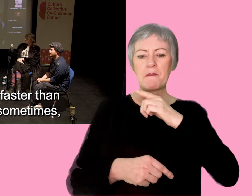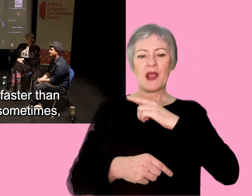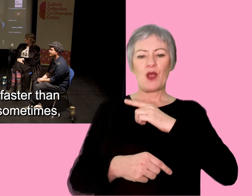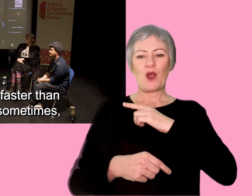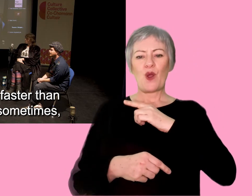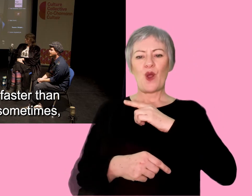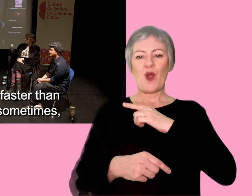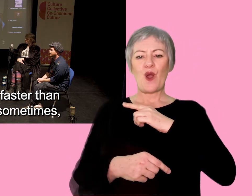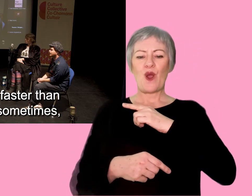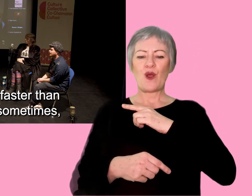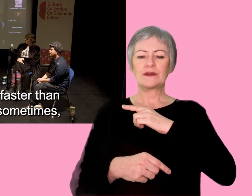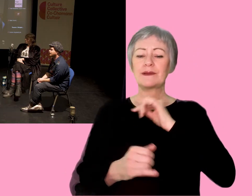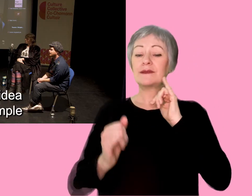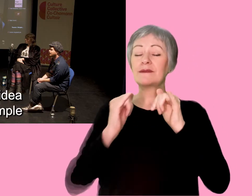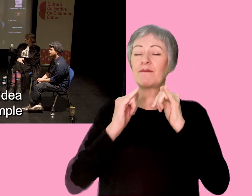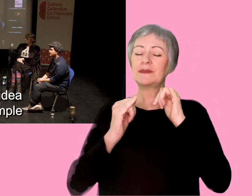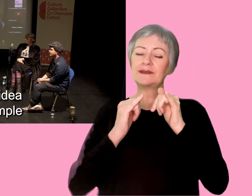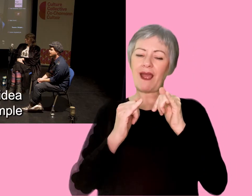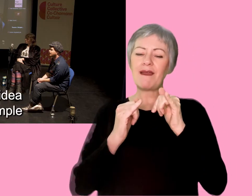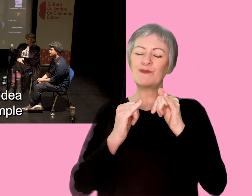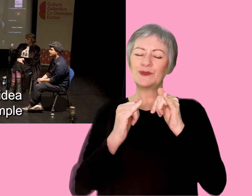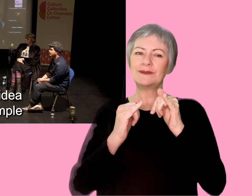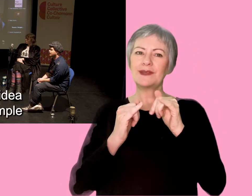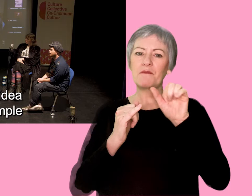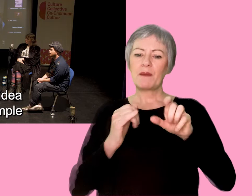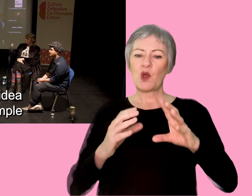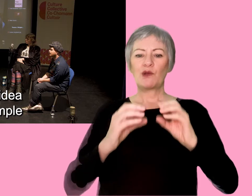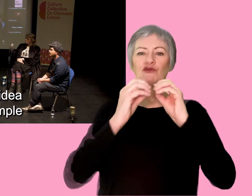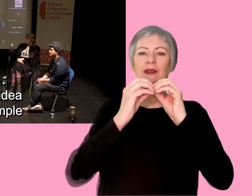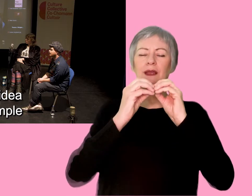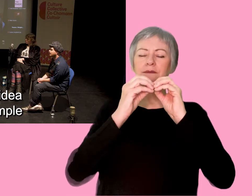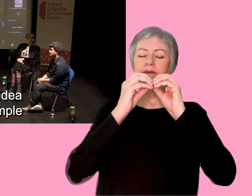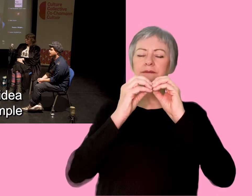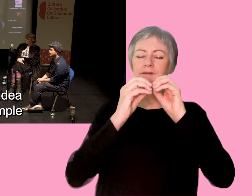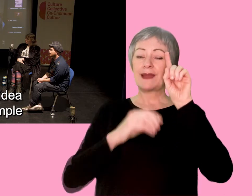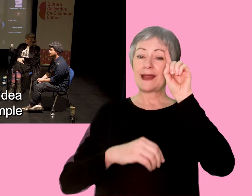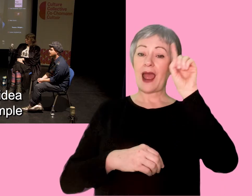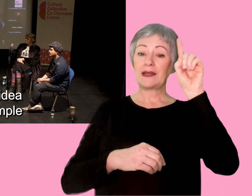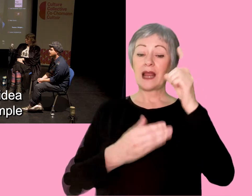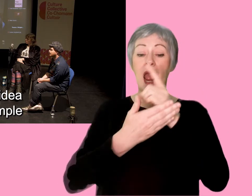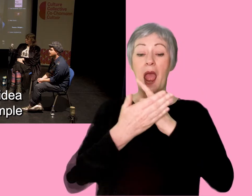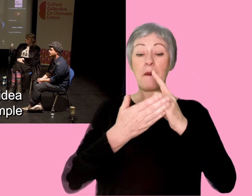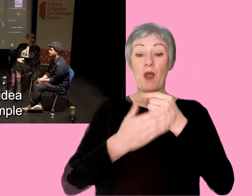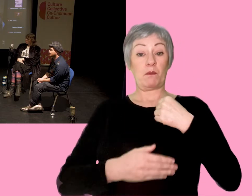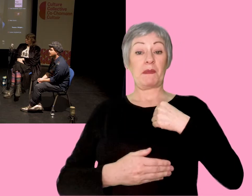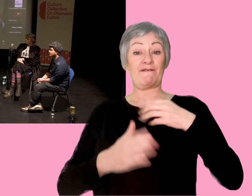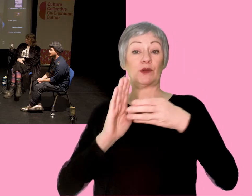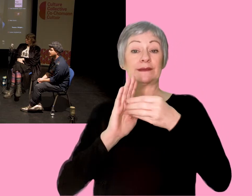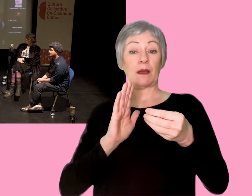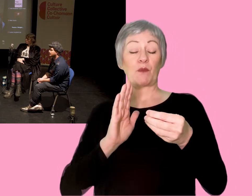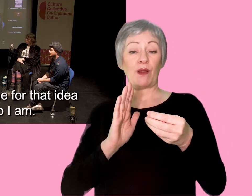Because sometimes people create an idea about me, for